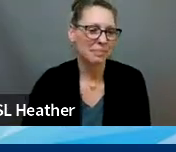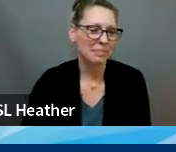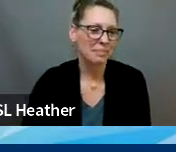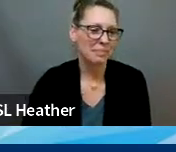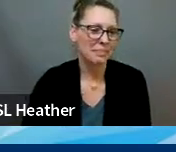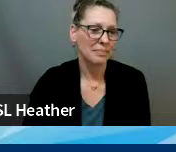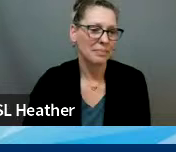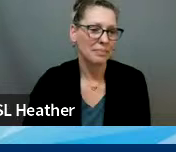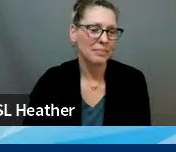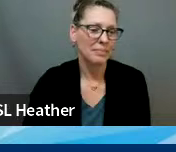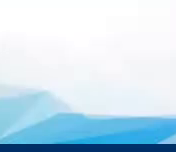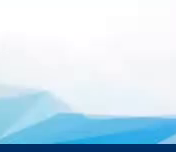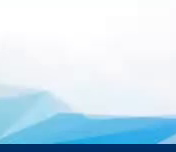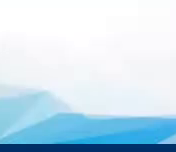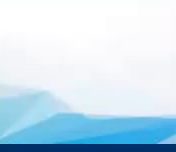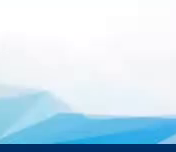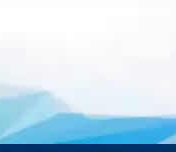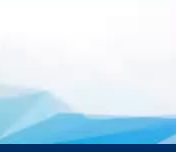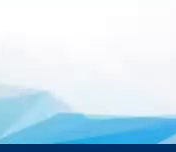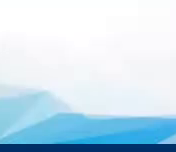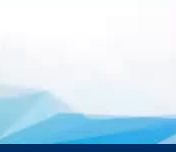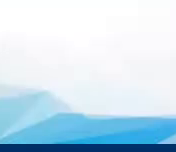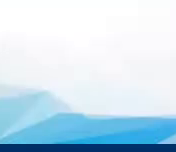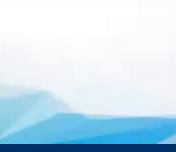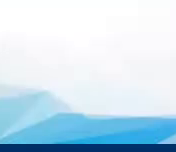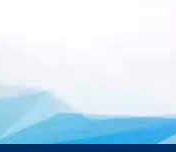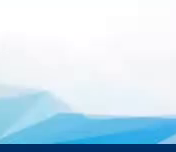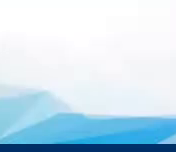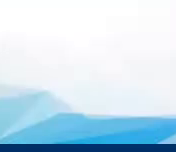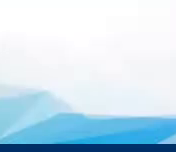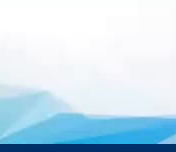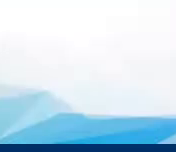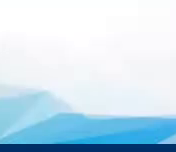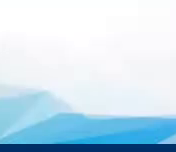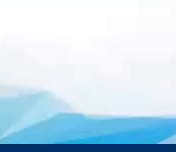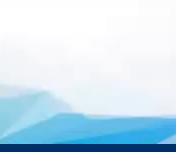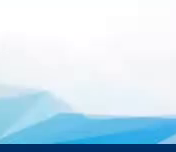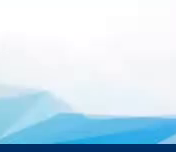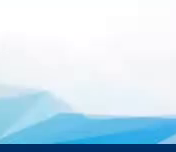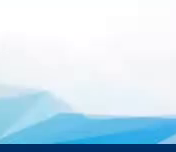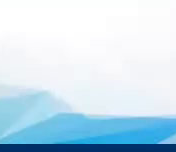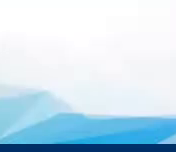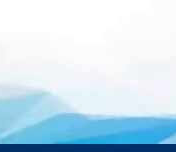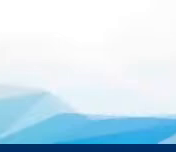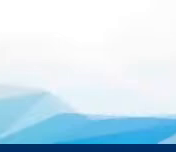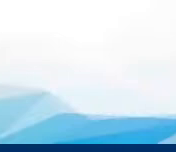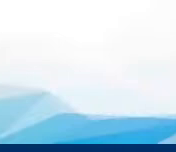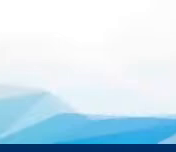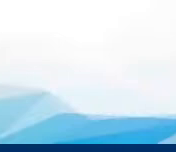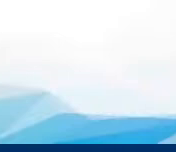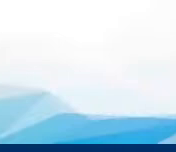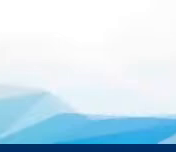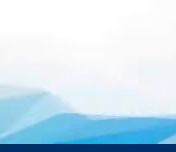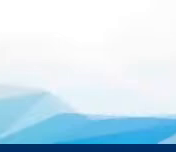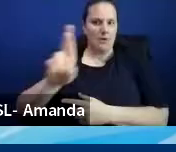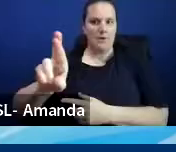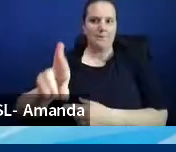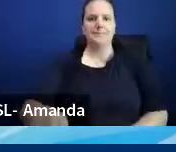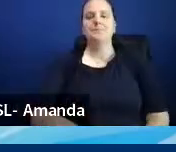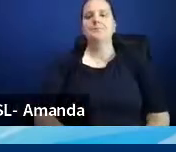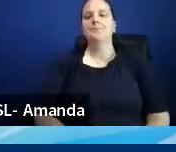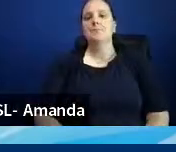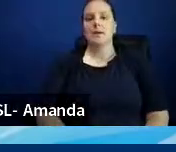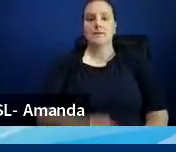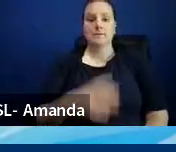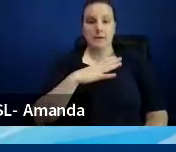So, good afternoon, everyone. Once again, Greg Johnson, Program Administrator for IBR. And let's